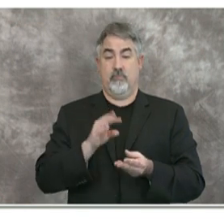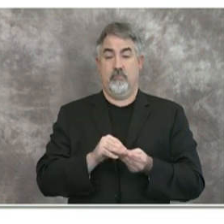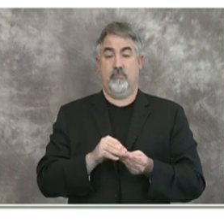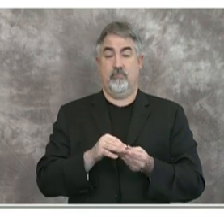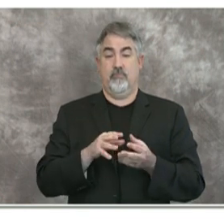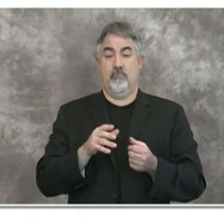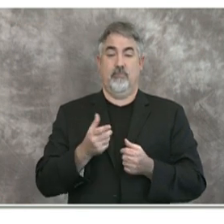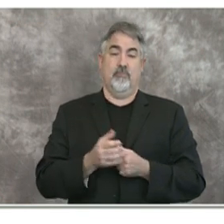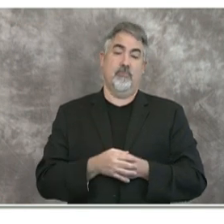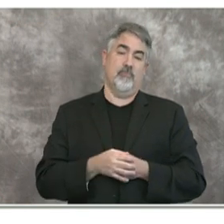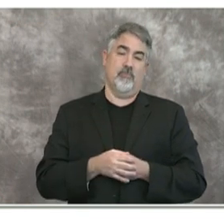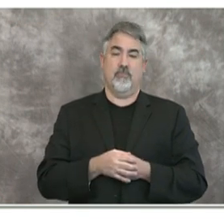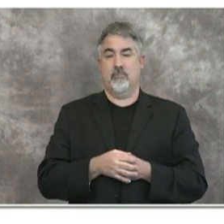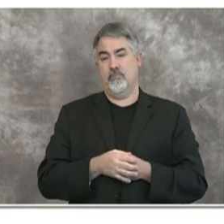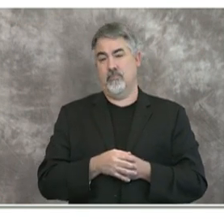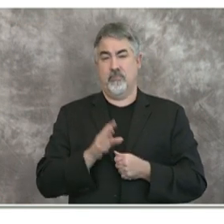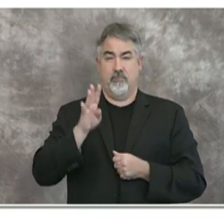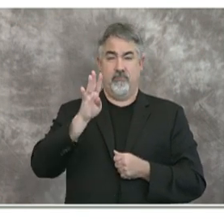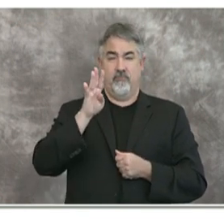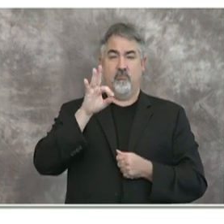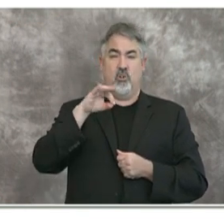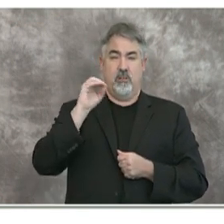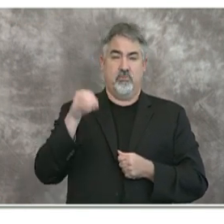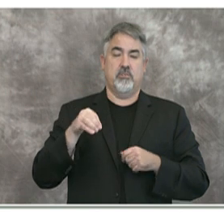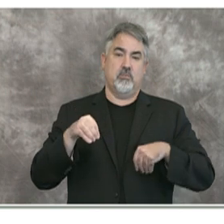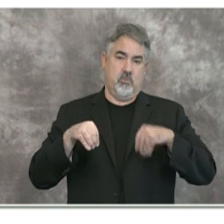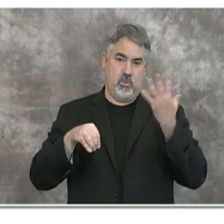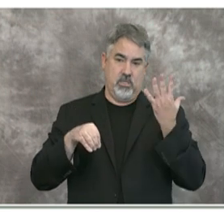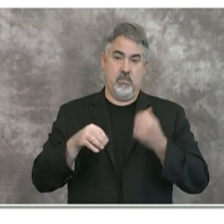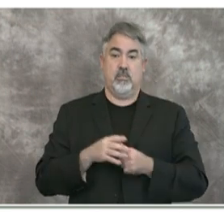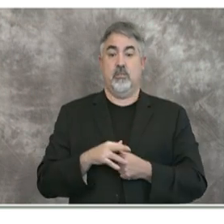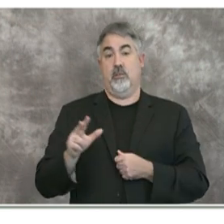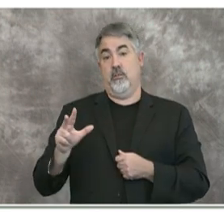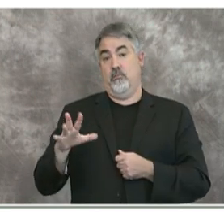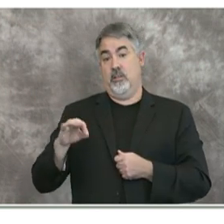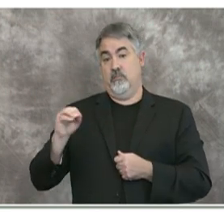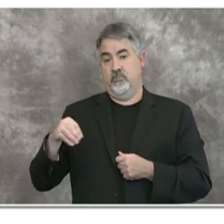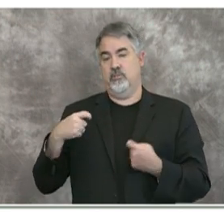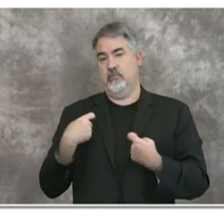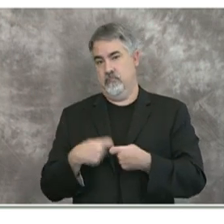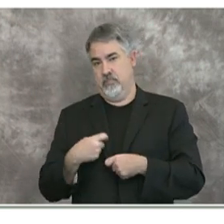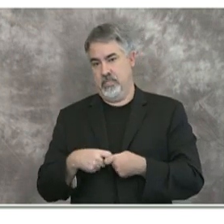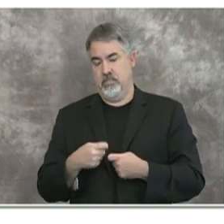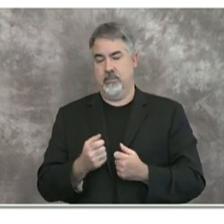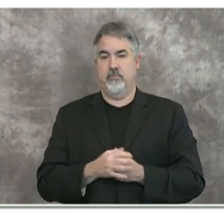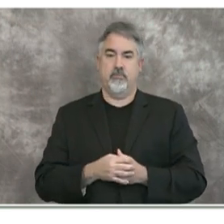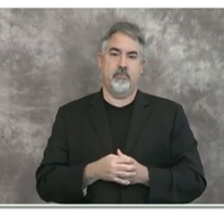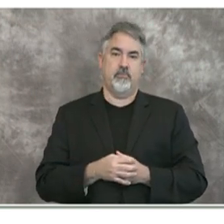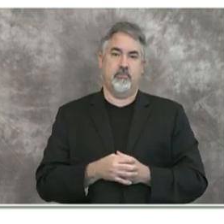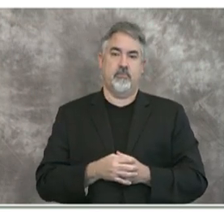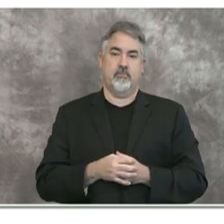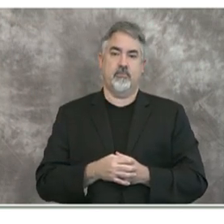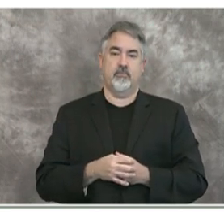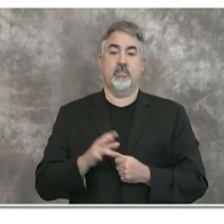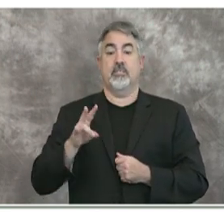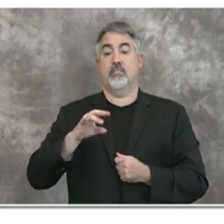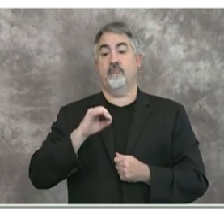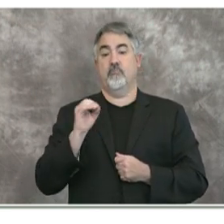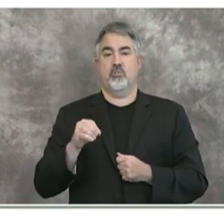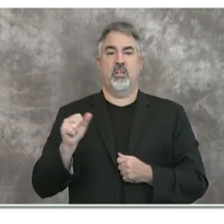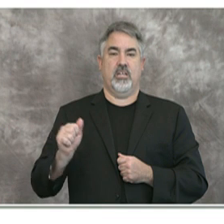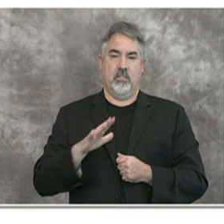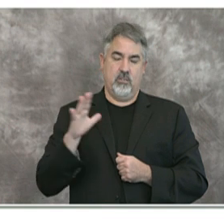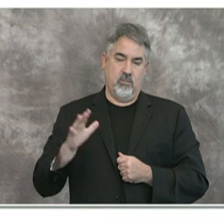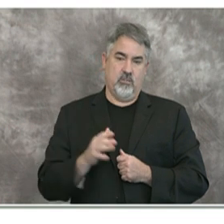72 or 49% are white, 57 or 39% are Hispanic or Latino, 10 or 7% are Asian, 4